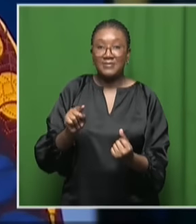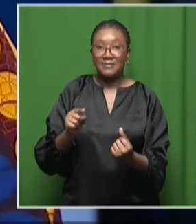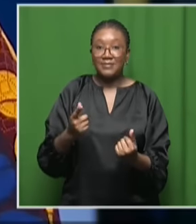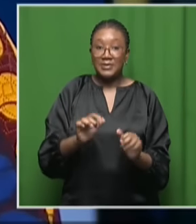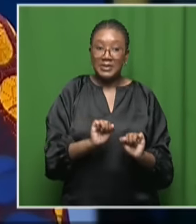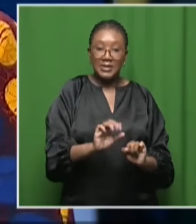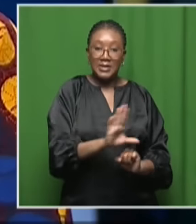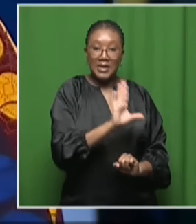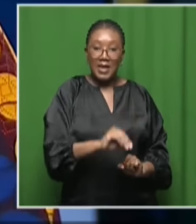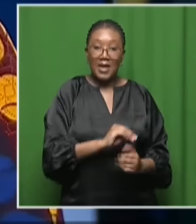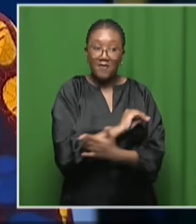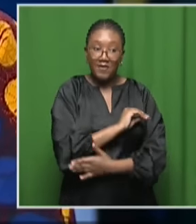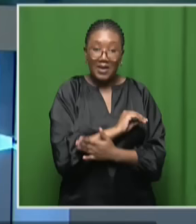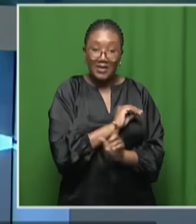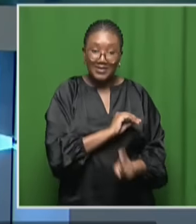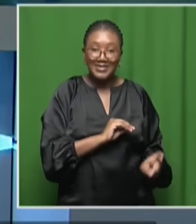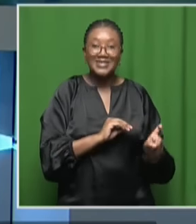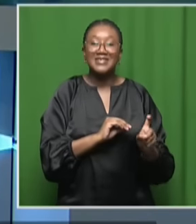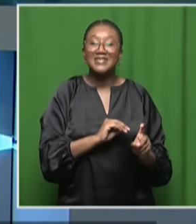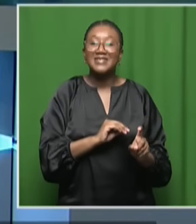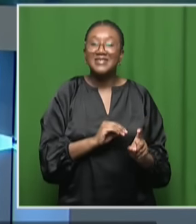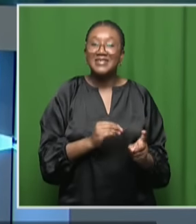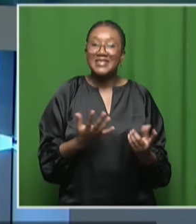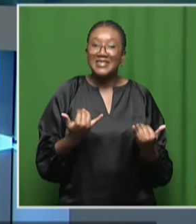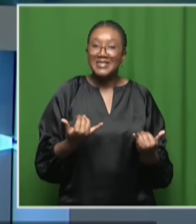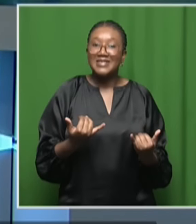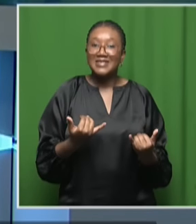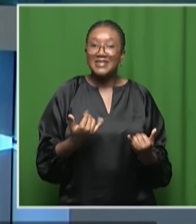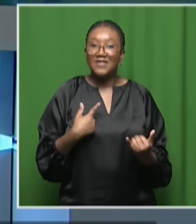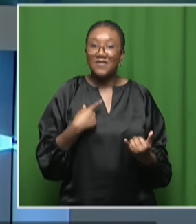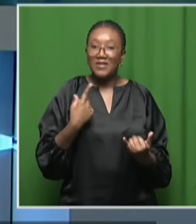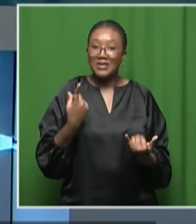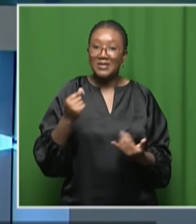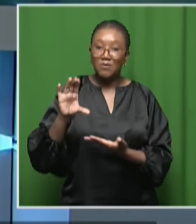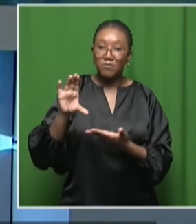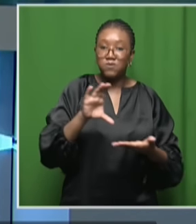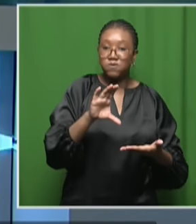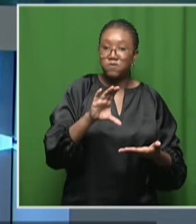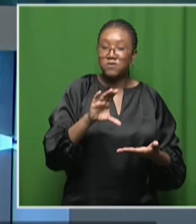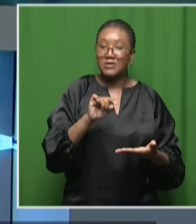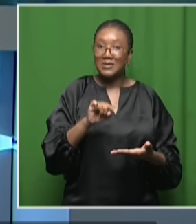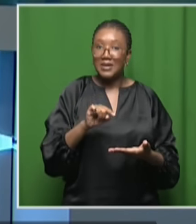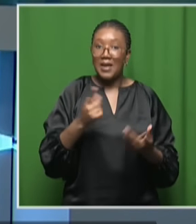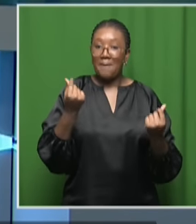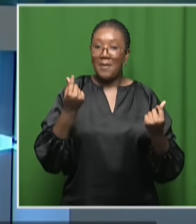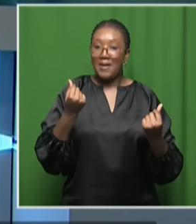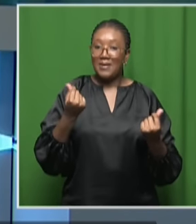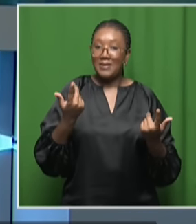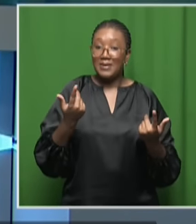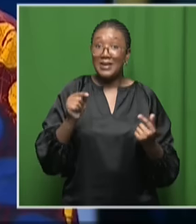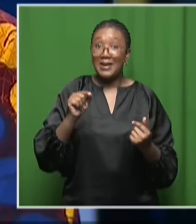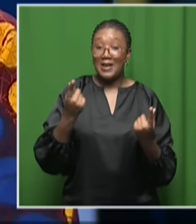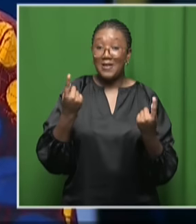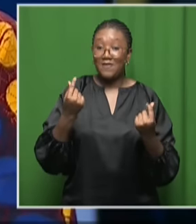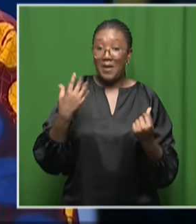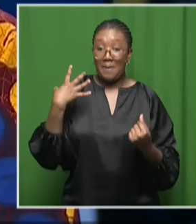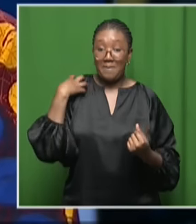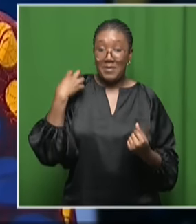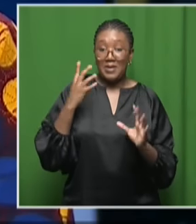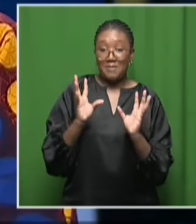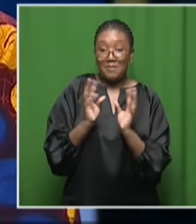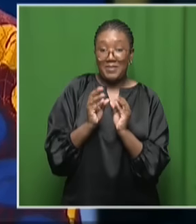African states, which is around why debt, and around the cost of capital. And don't forget that the finance ministers meeting,